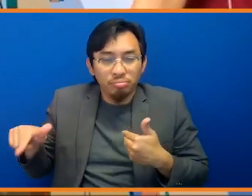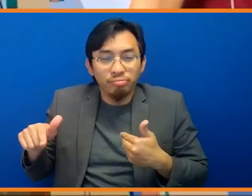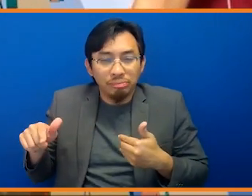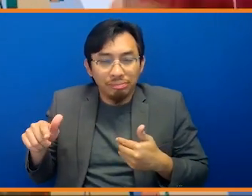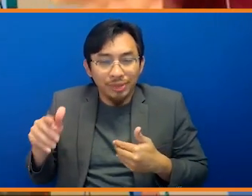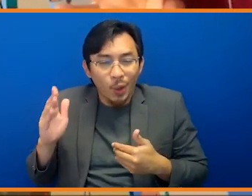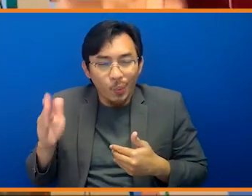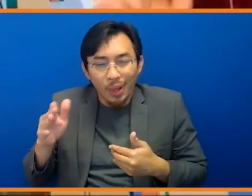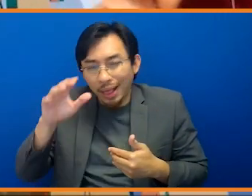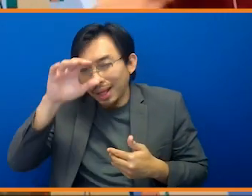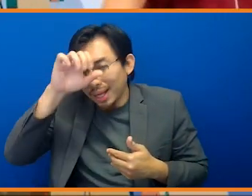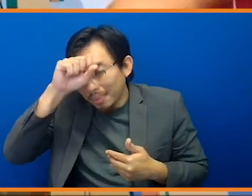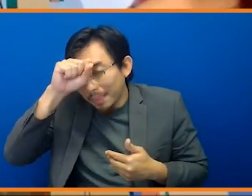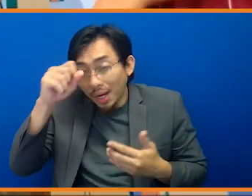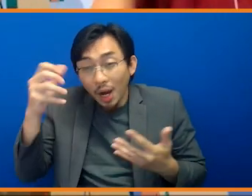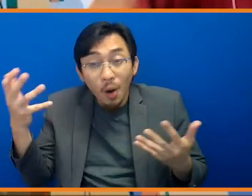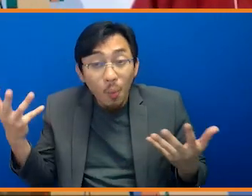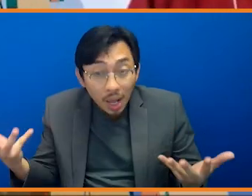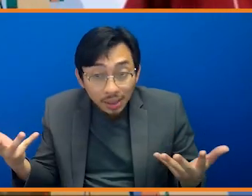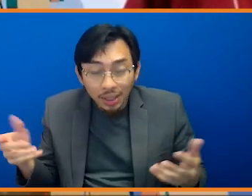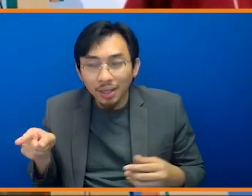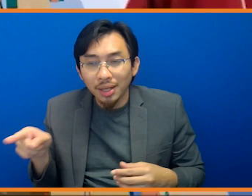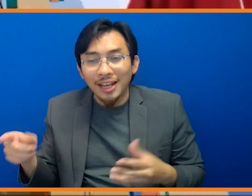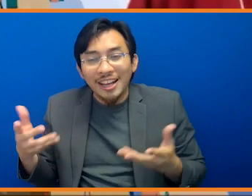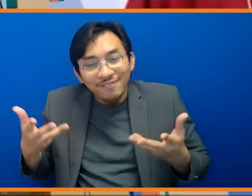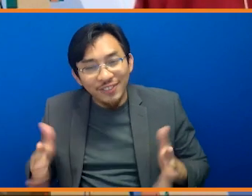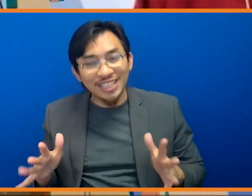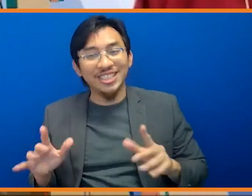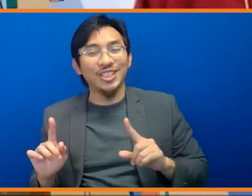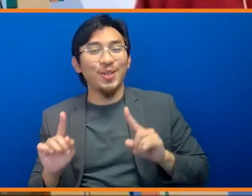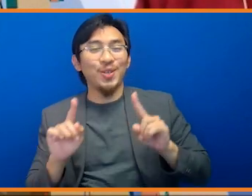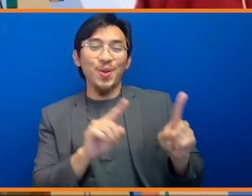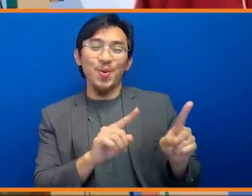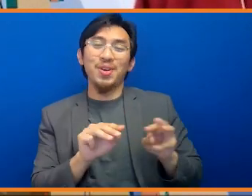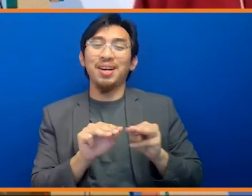surely remembered that we went to the museum.